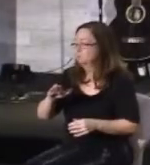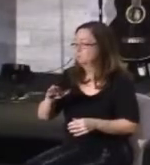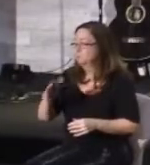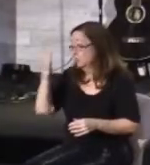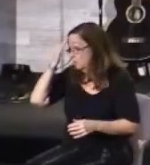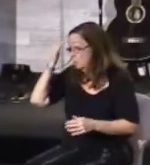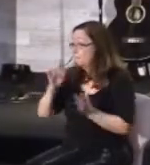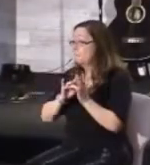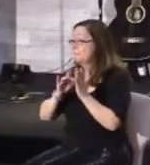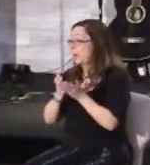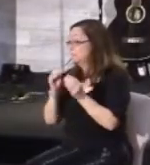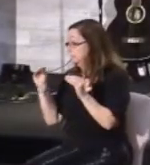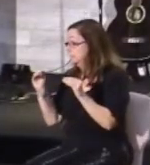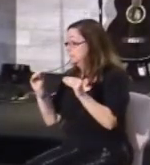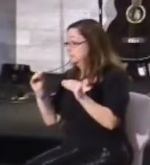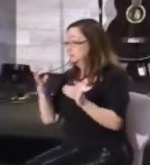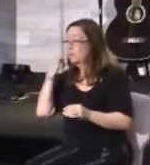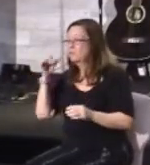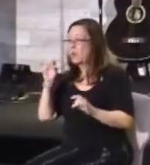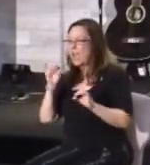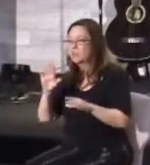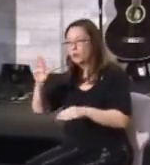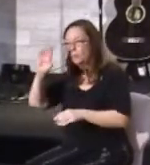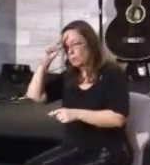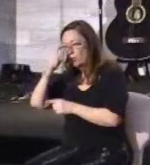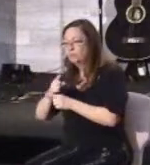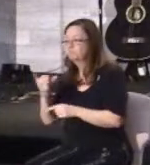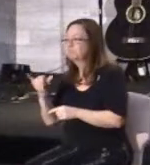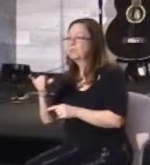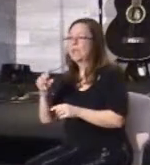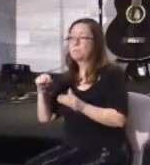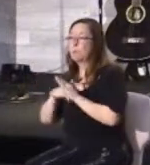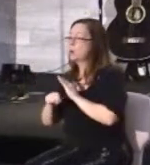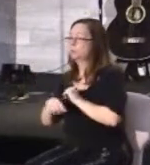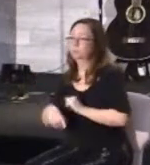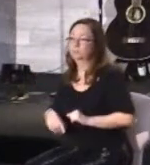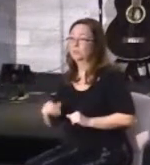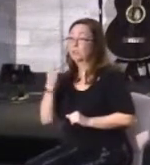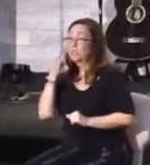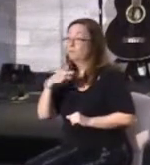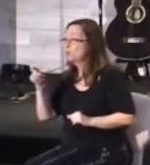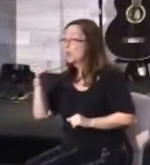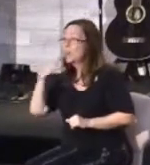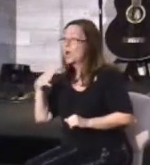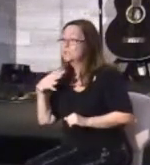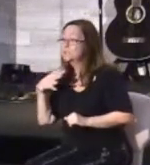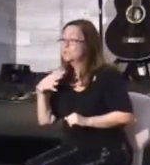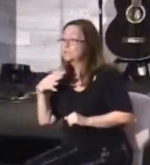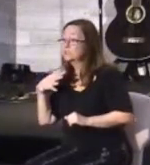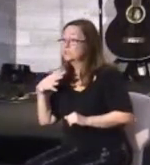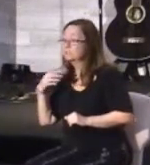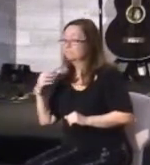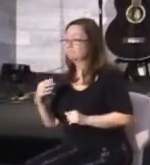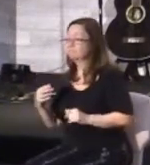the Bible teaches? If you hate your brother, it says you're a murderer. If you have lusted after a woman or a man to commit adultery